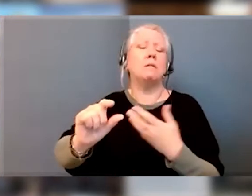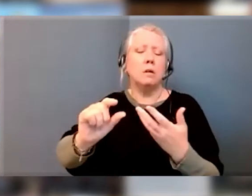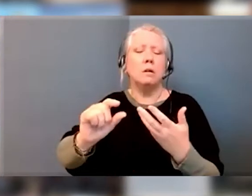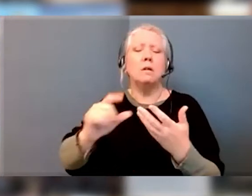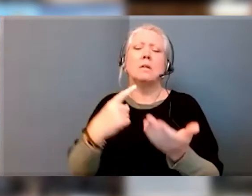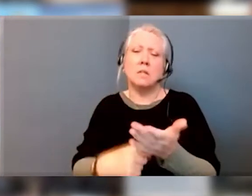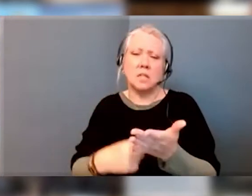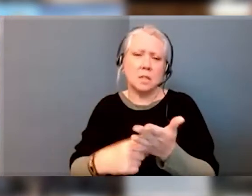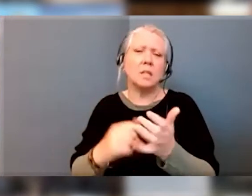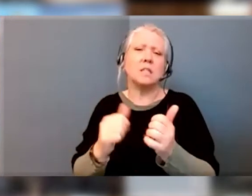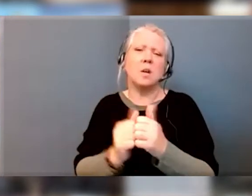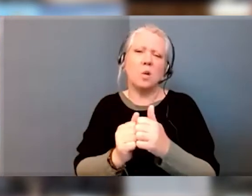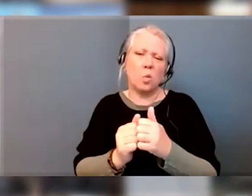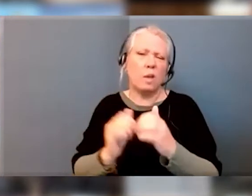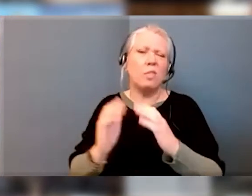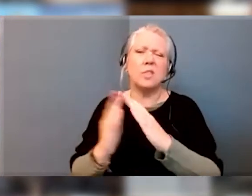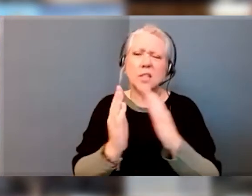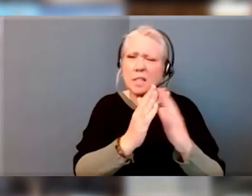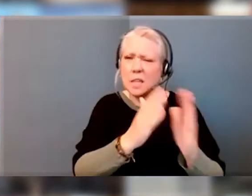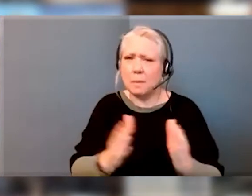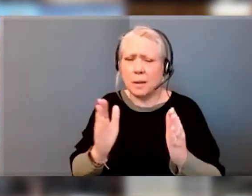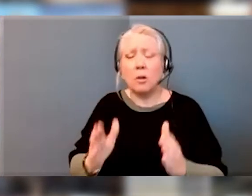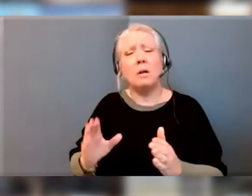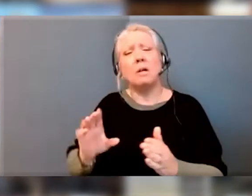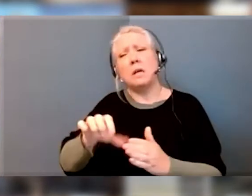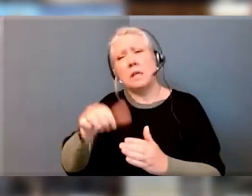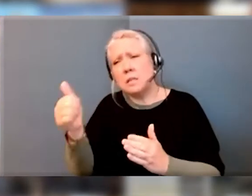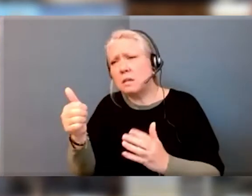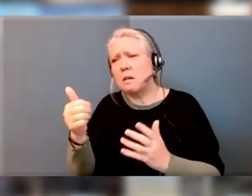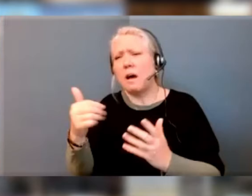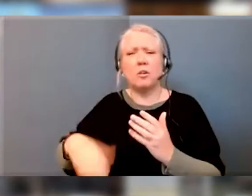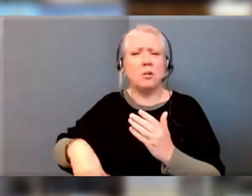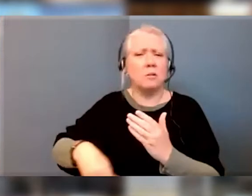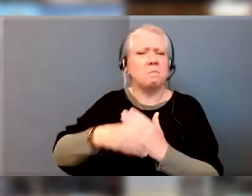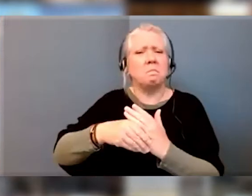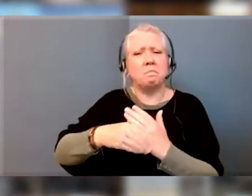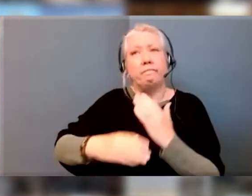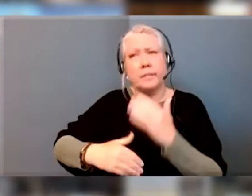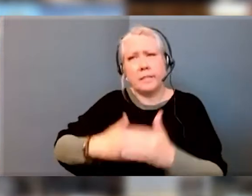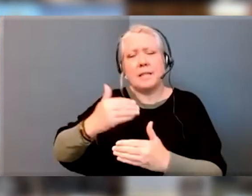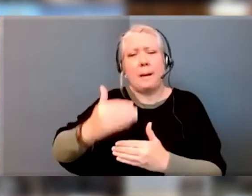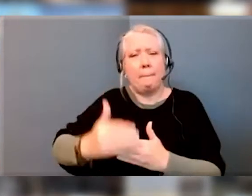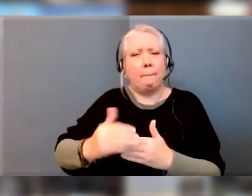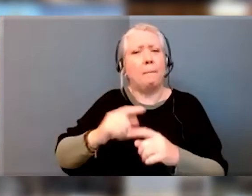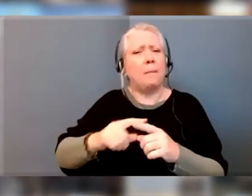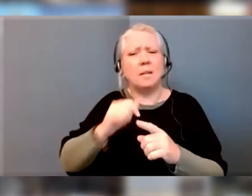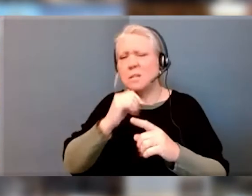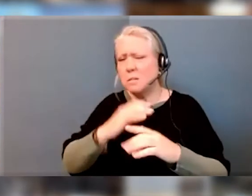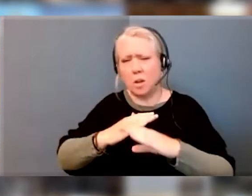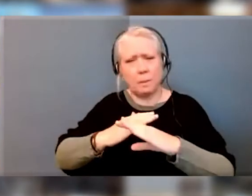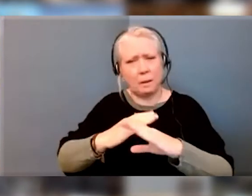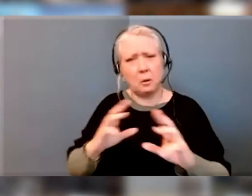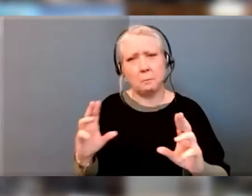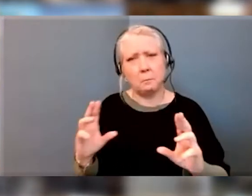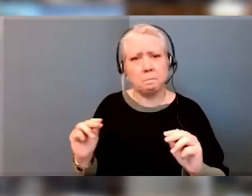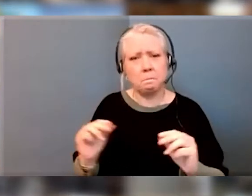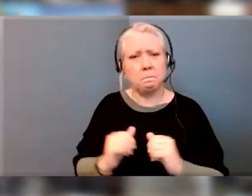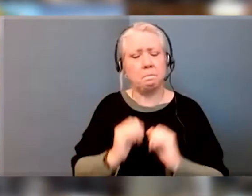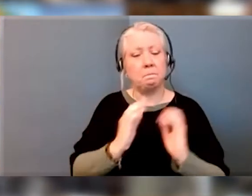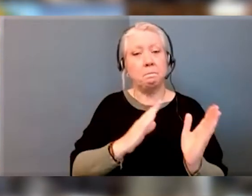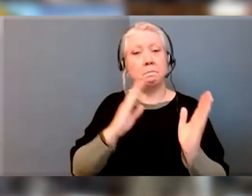city. So it's an extra step, but it's definitely not a barrier to accessing these funds. So if we go to the next